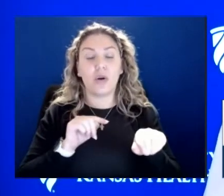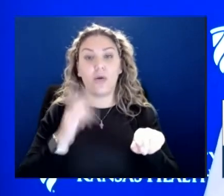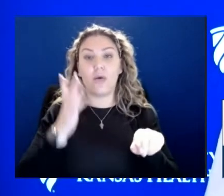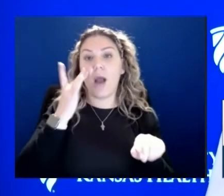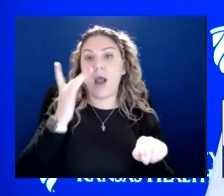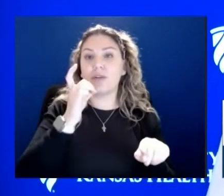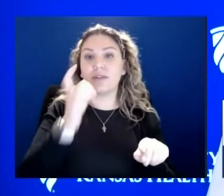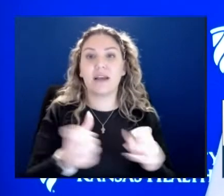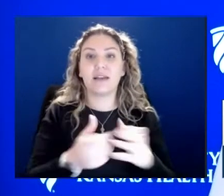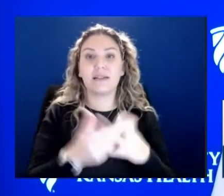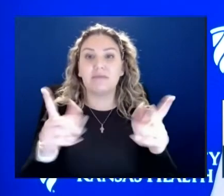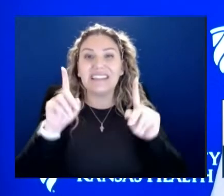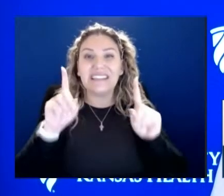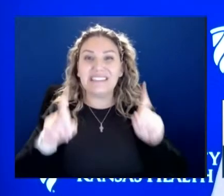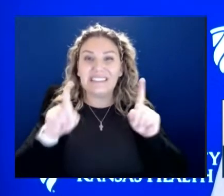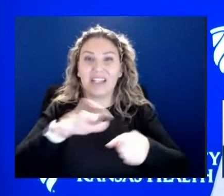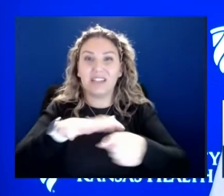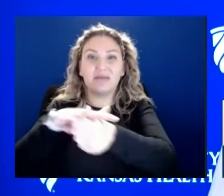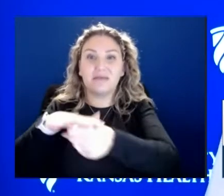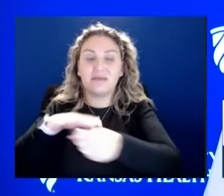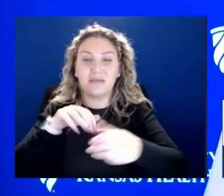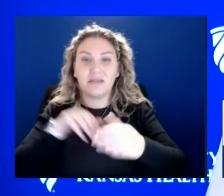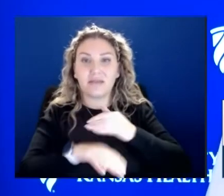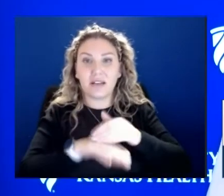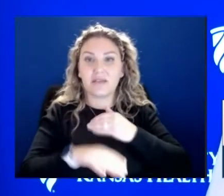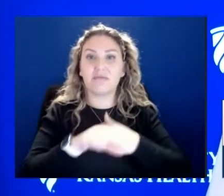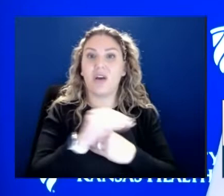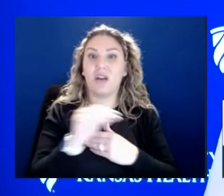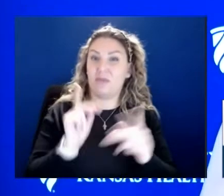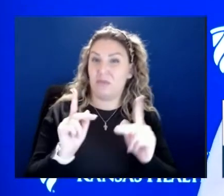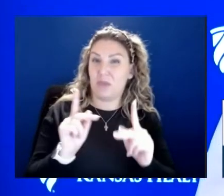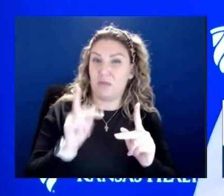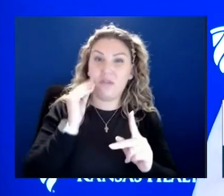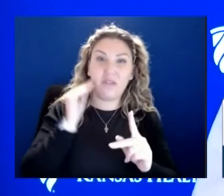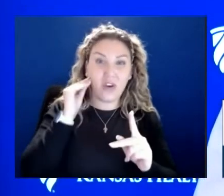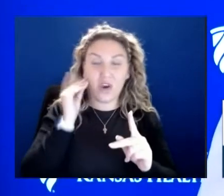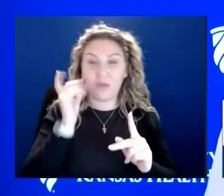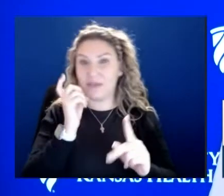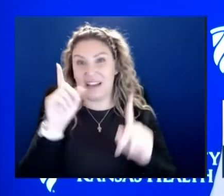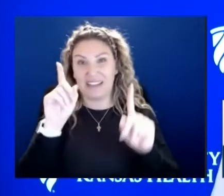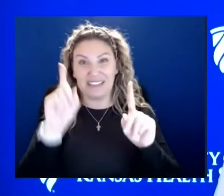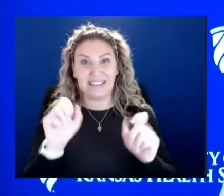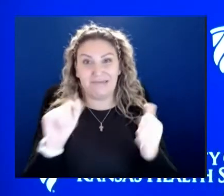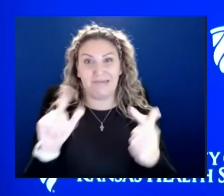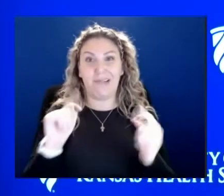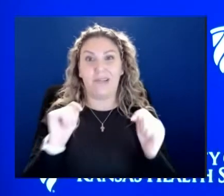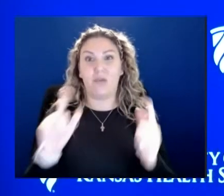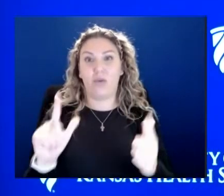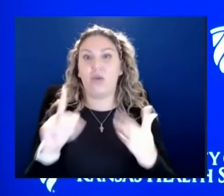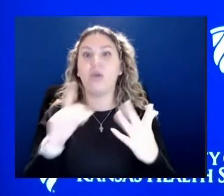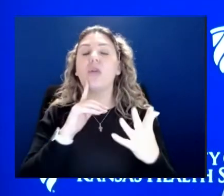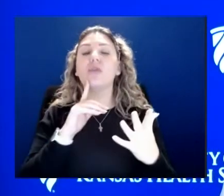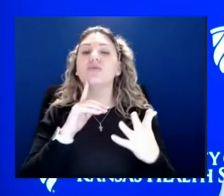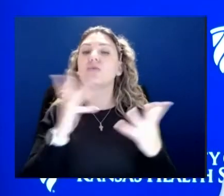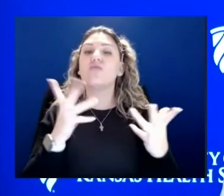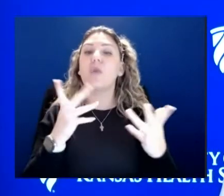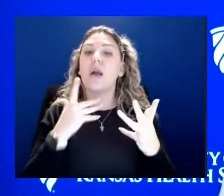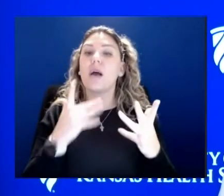Number two, a lot of people are testing at home or not testing at all. So what I'm going by is the Washington